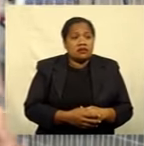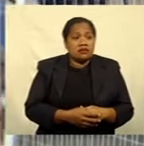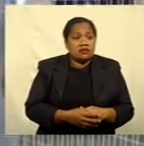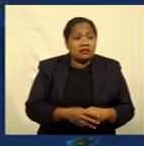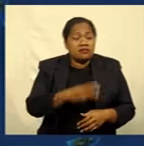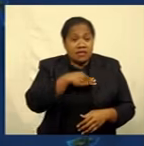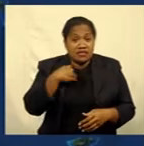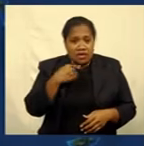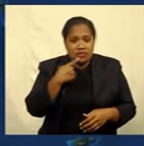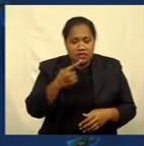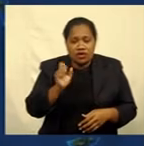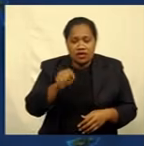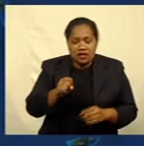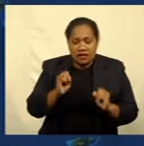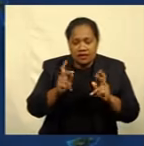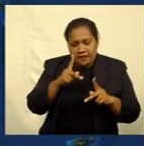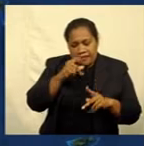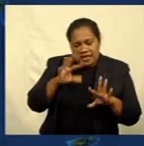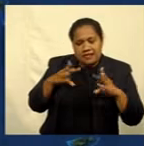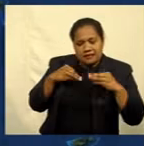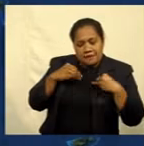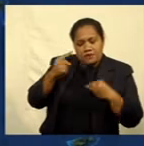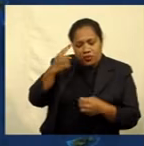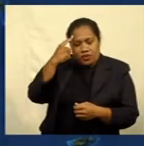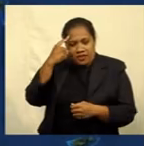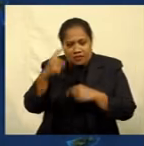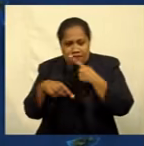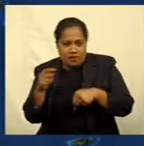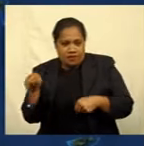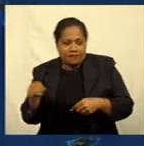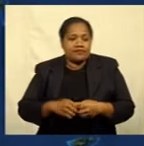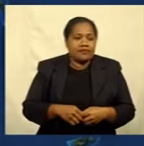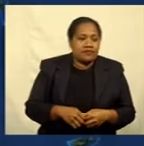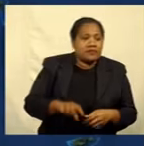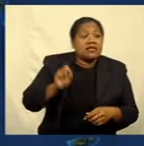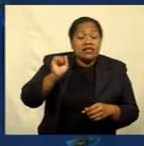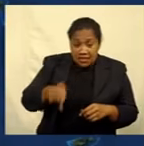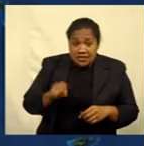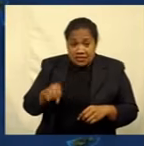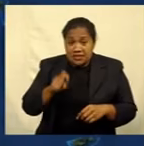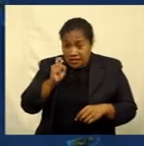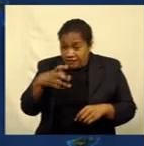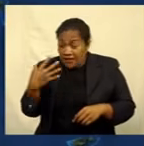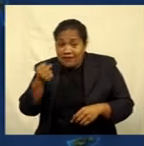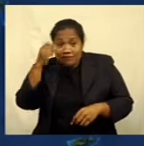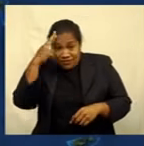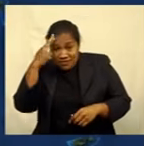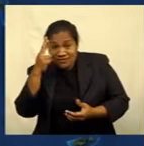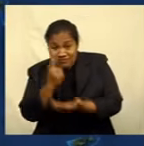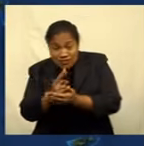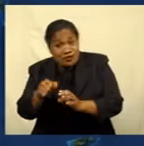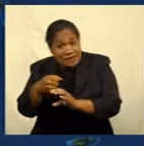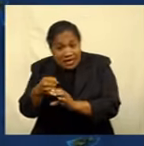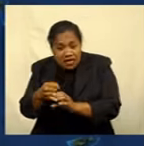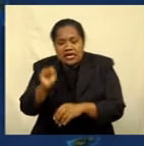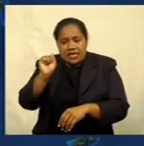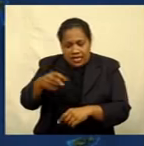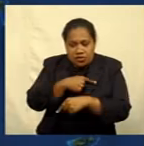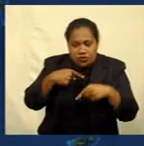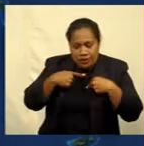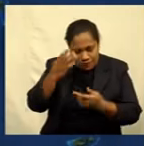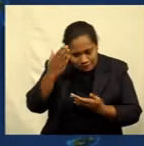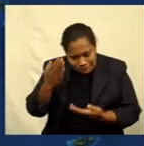be considered. In case of any exemption, of course, we will honor that, because the exemption will be granted by the